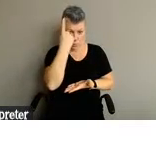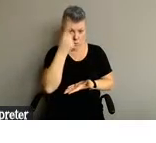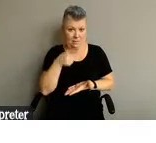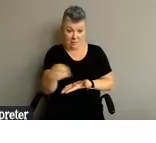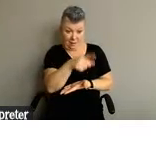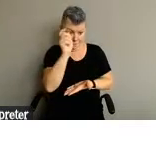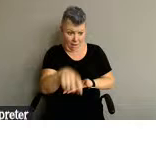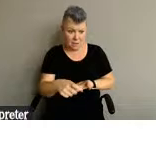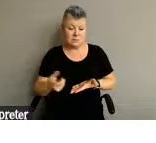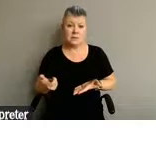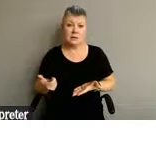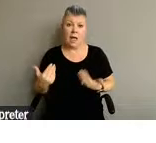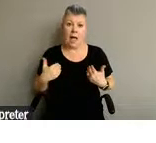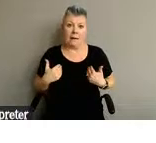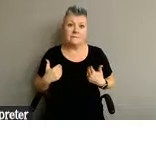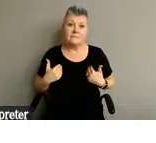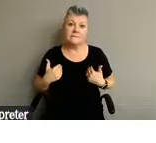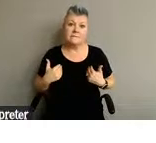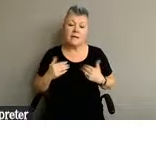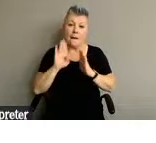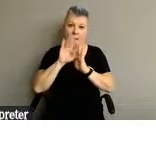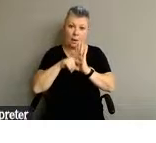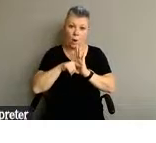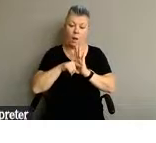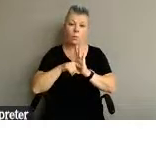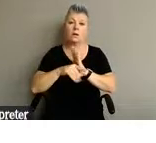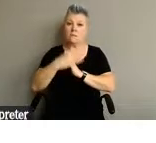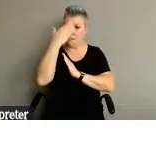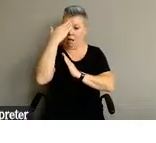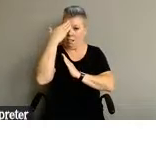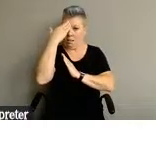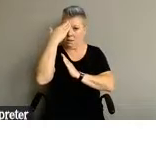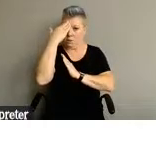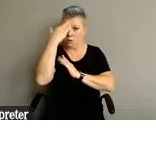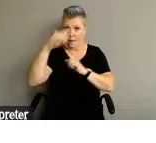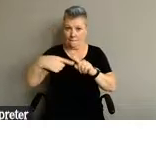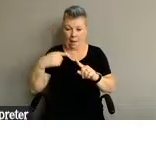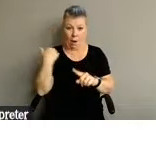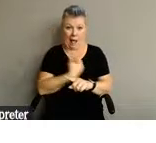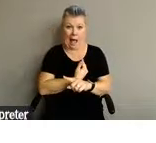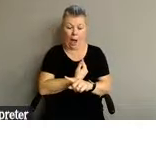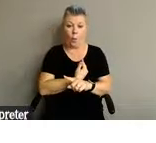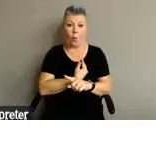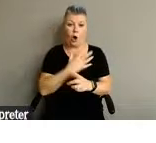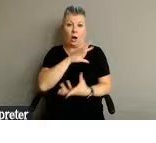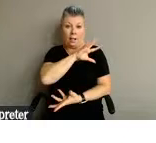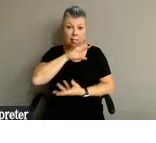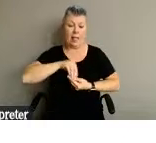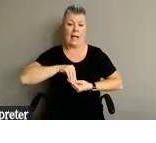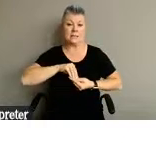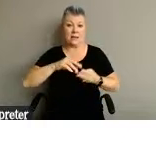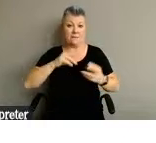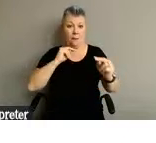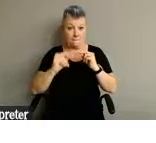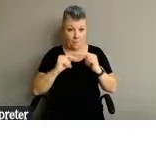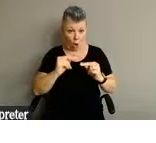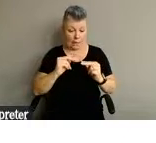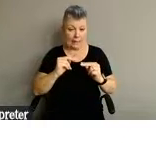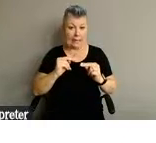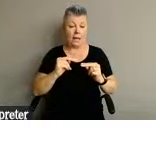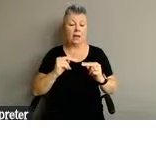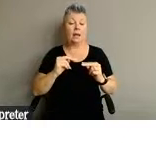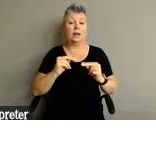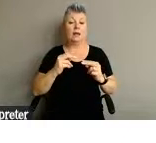must have that background knowledge of our collective bargaining and joint resolutions in their districts to ensure that